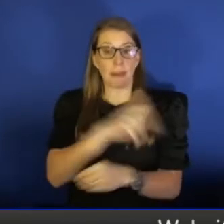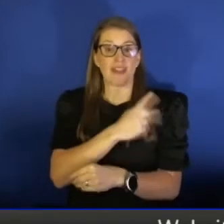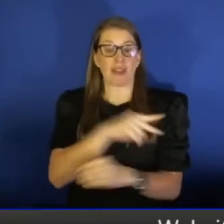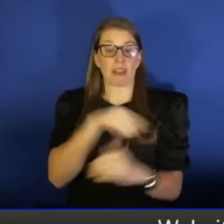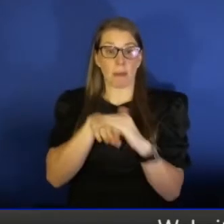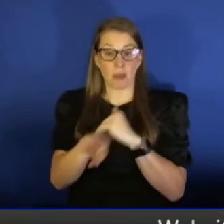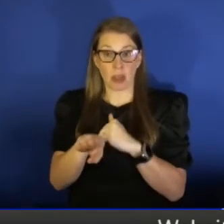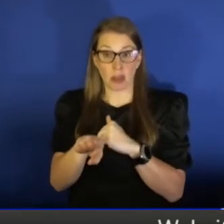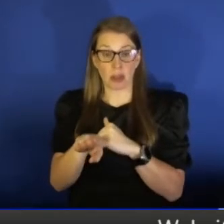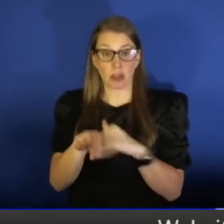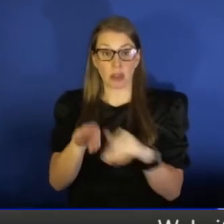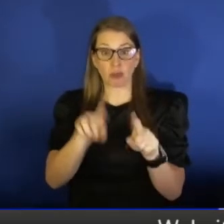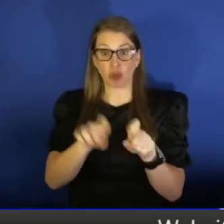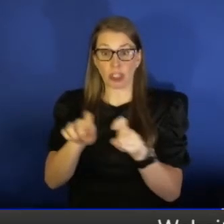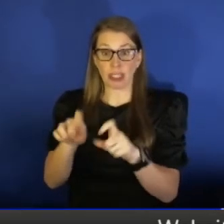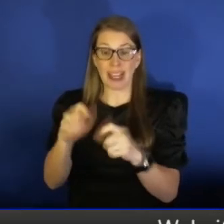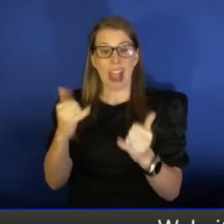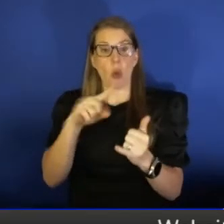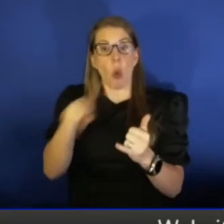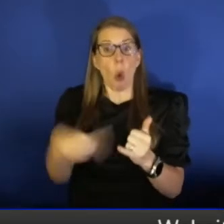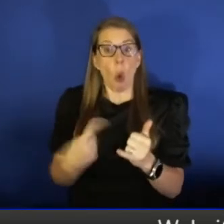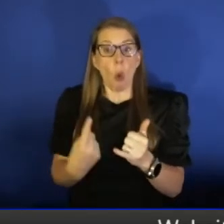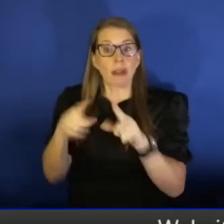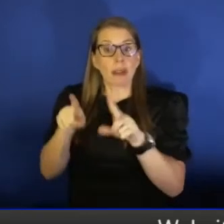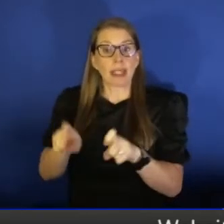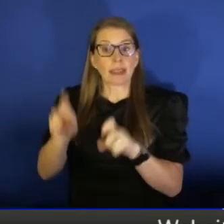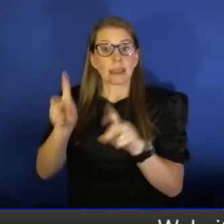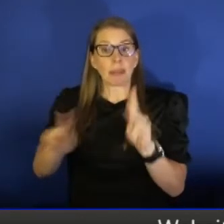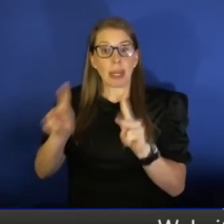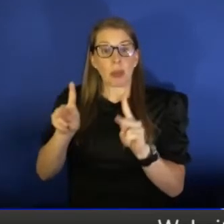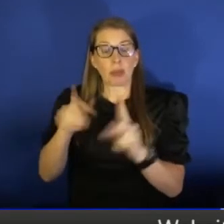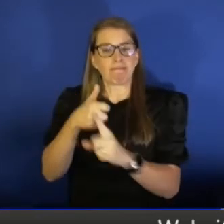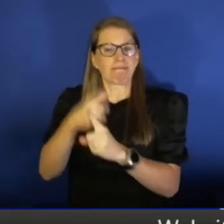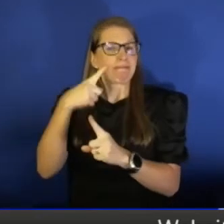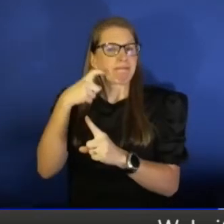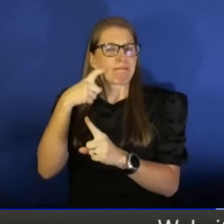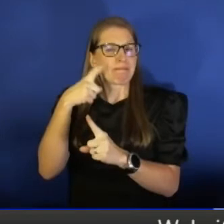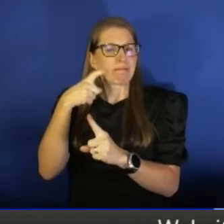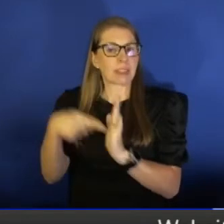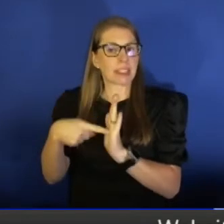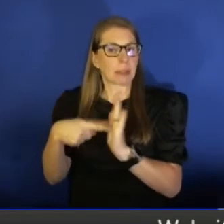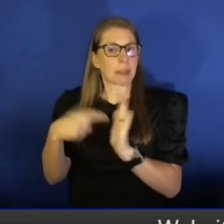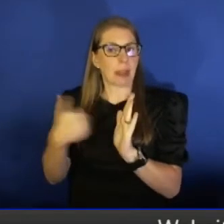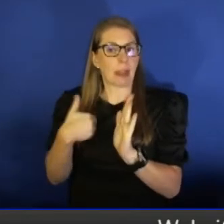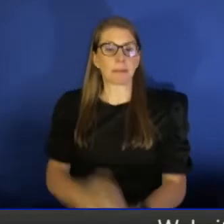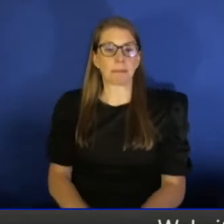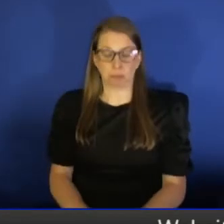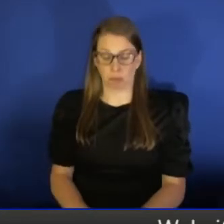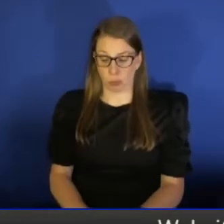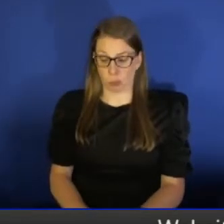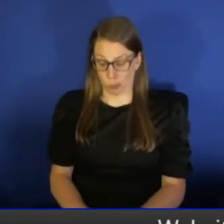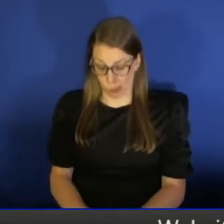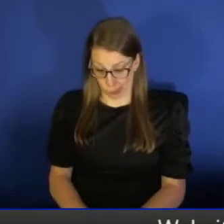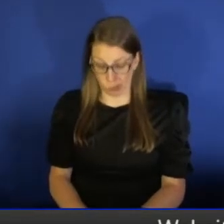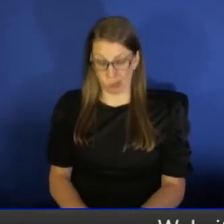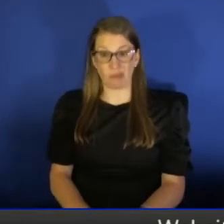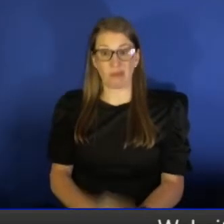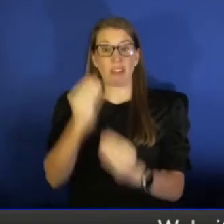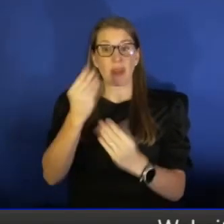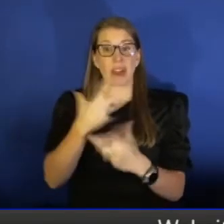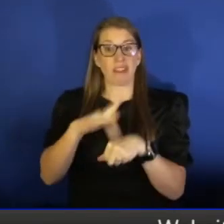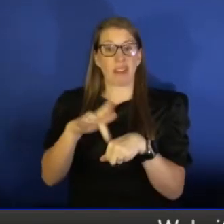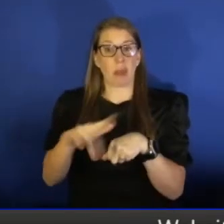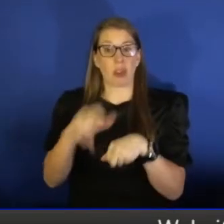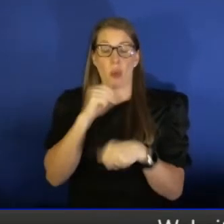being screened. Now we're only testing those that are suspected. I don't have any of that information available to me right now about